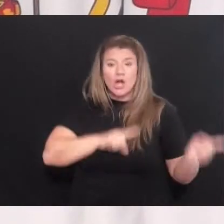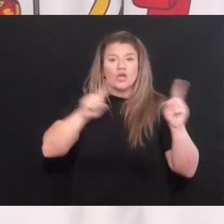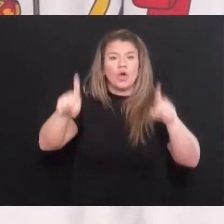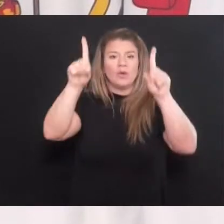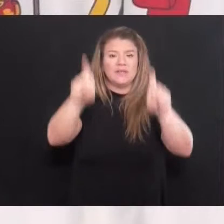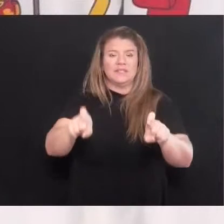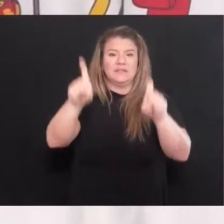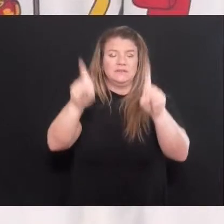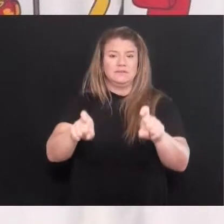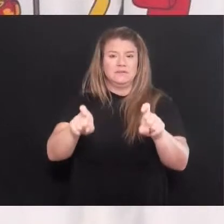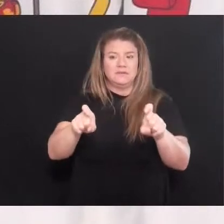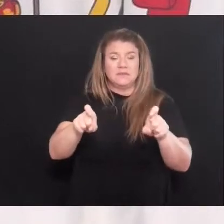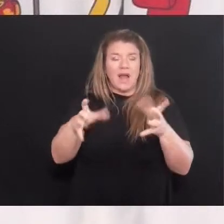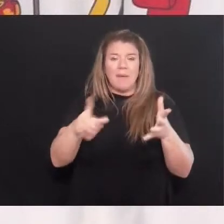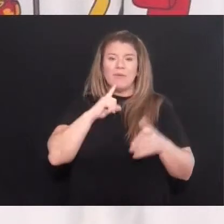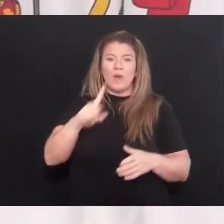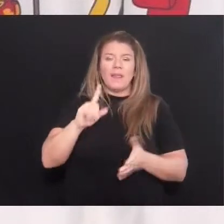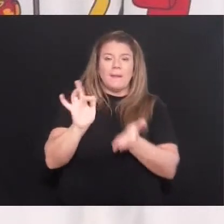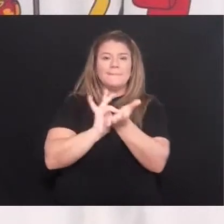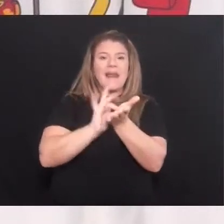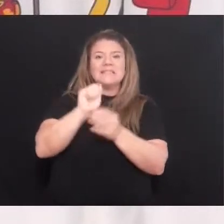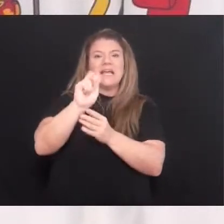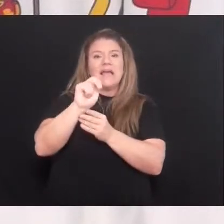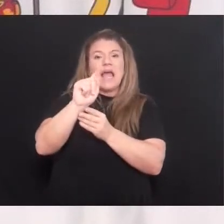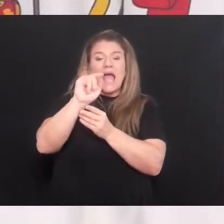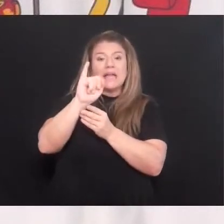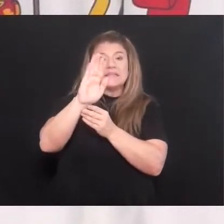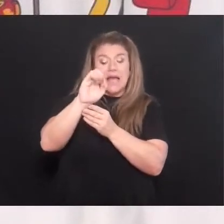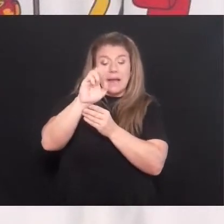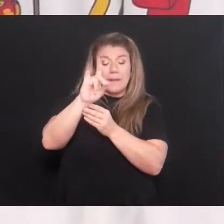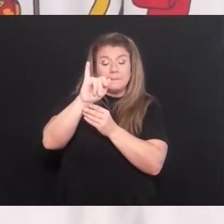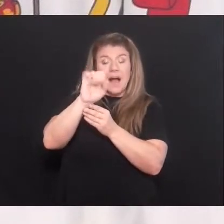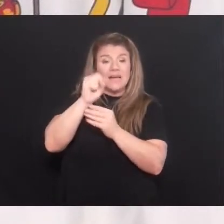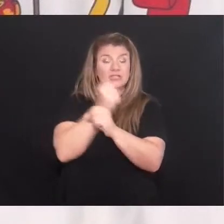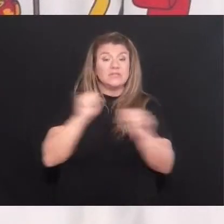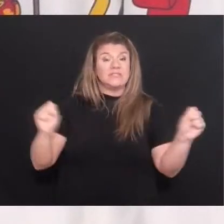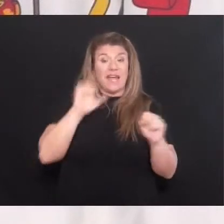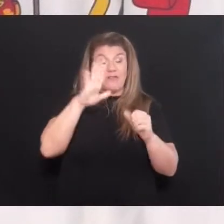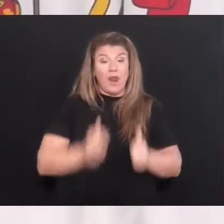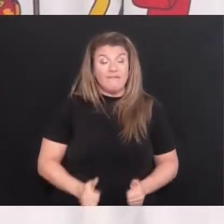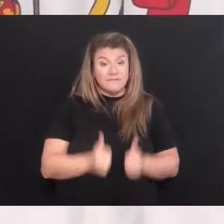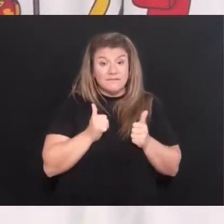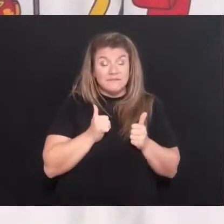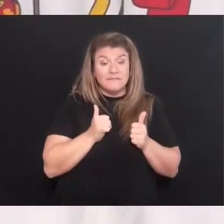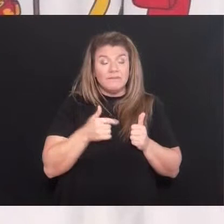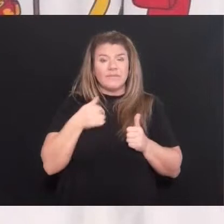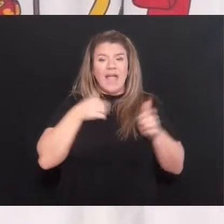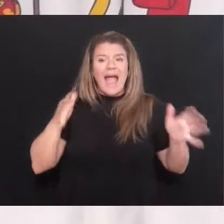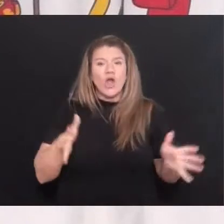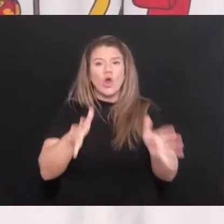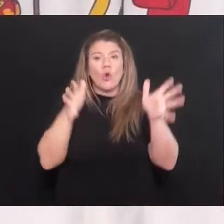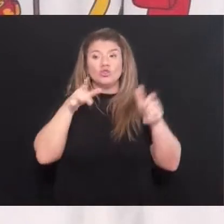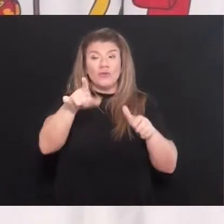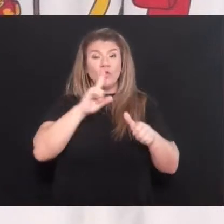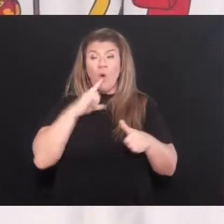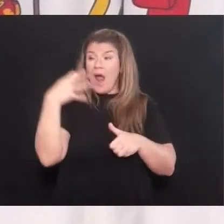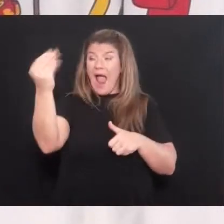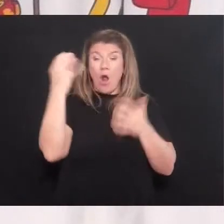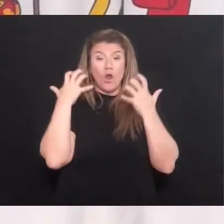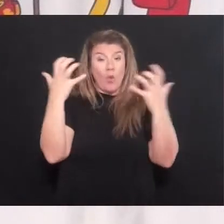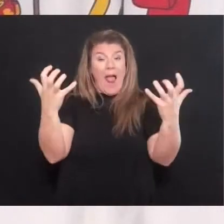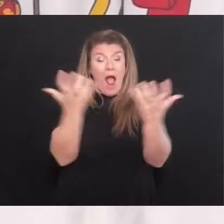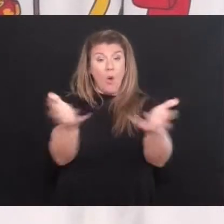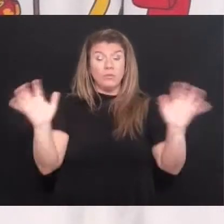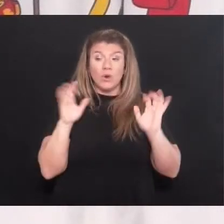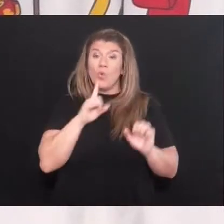For God's sakes of living, these antibodies can save your life. I encourage you, if you're in a crowd of people, especially